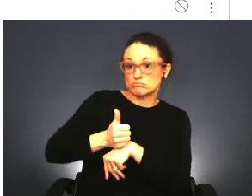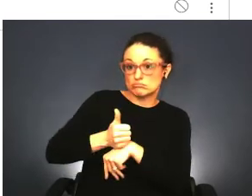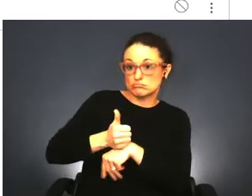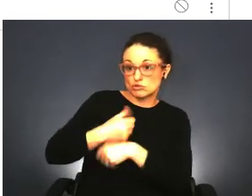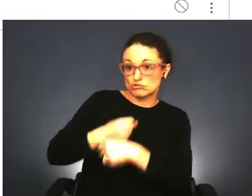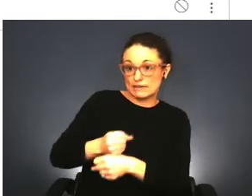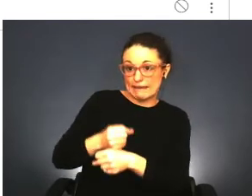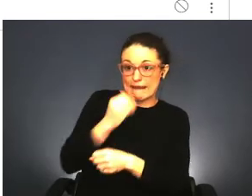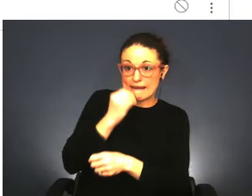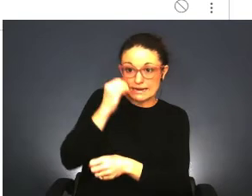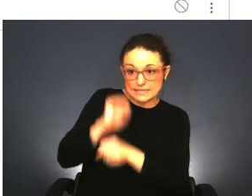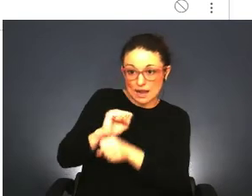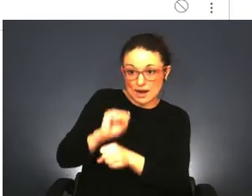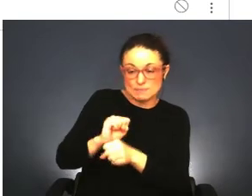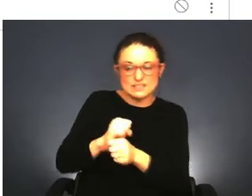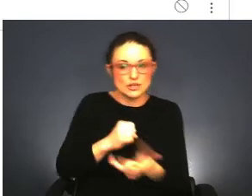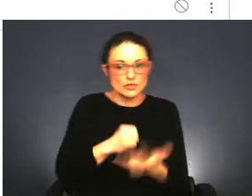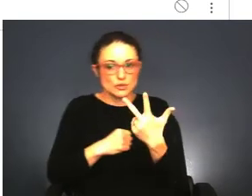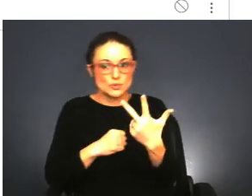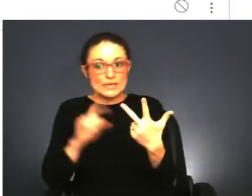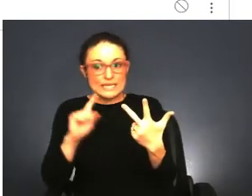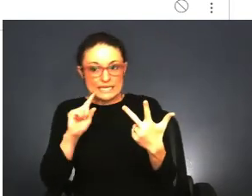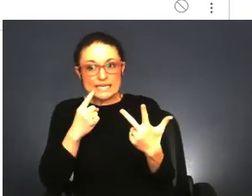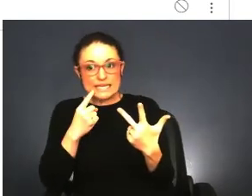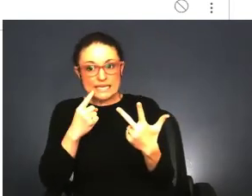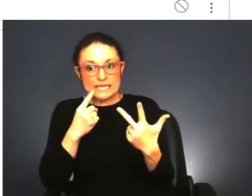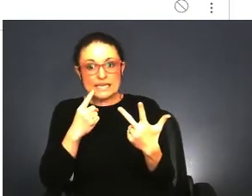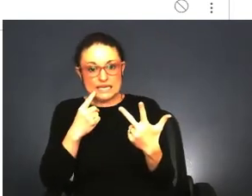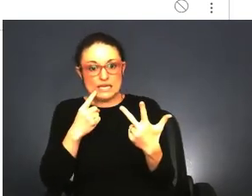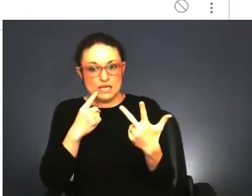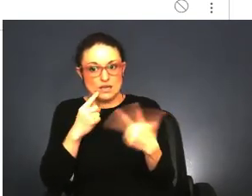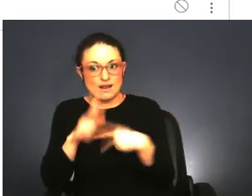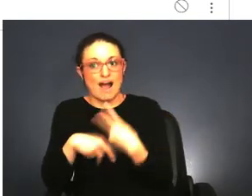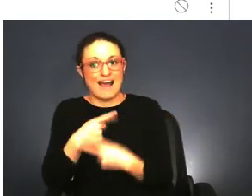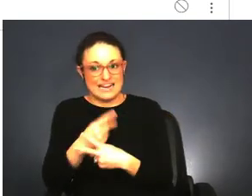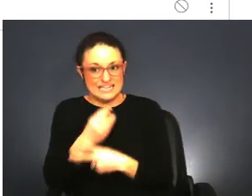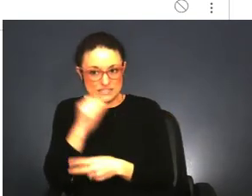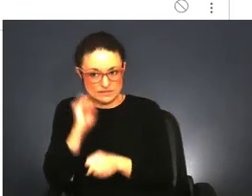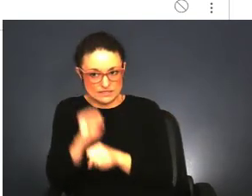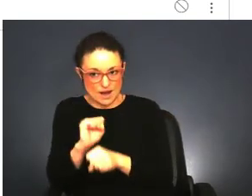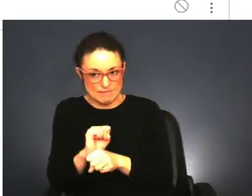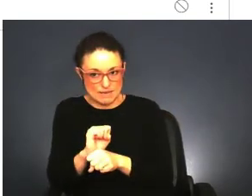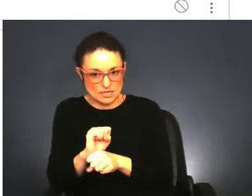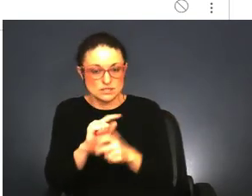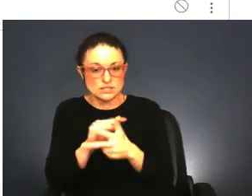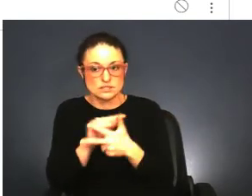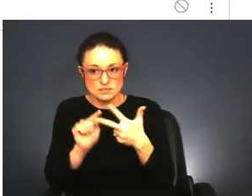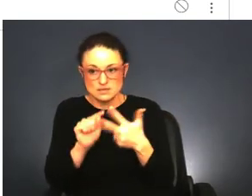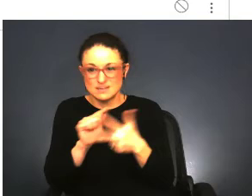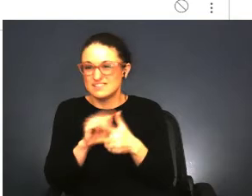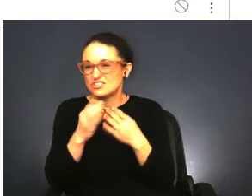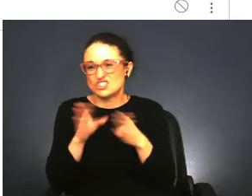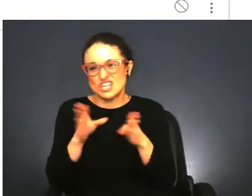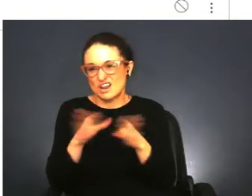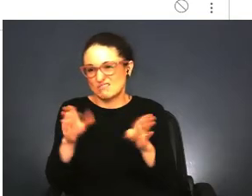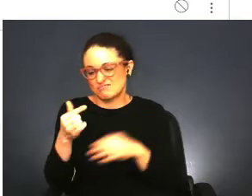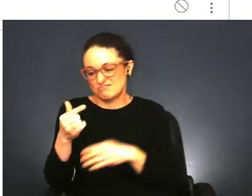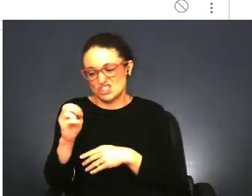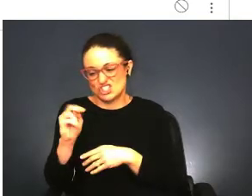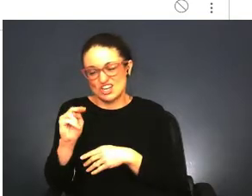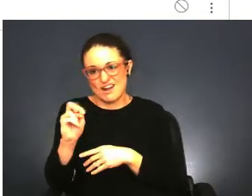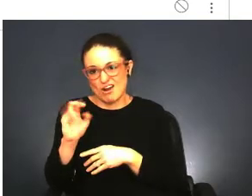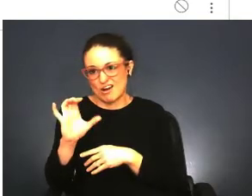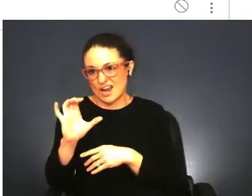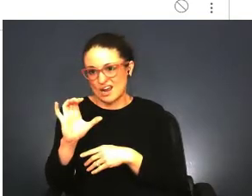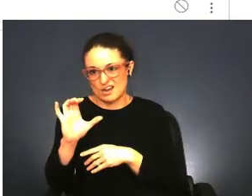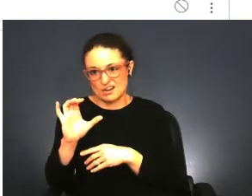There are three major kinds of assignments that we're going to look at today. The first is your generic assignment that you build in the